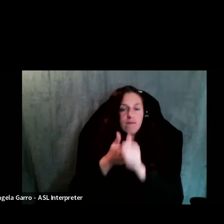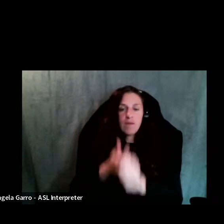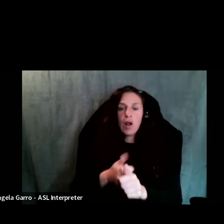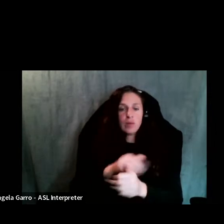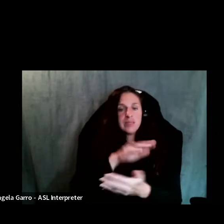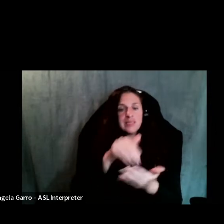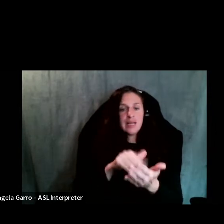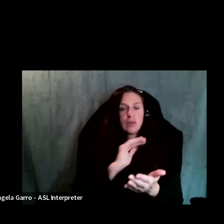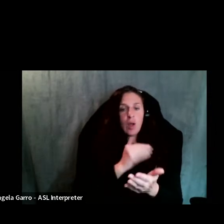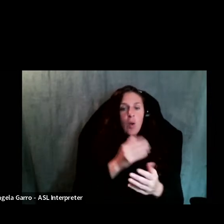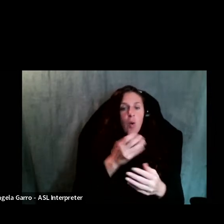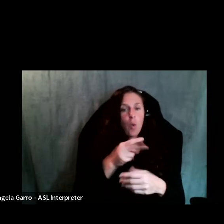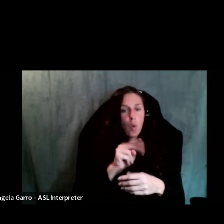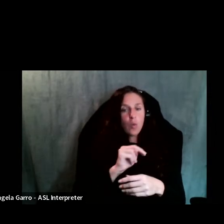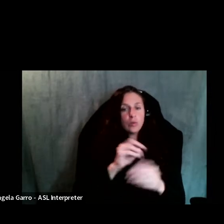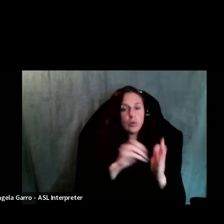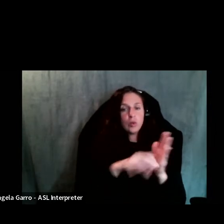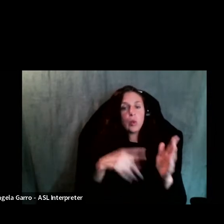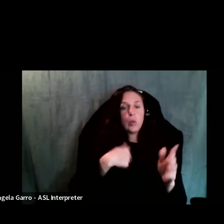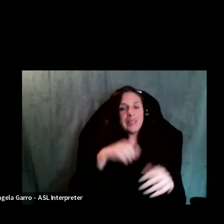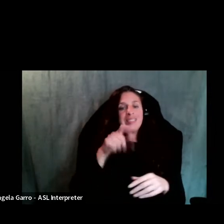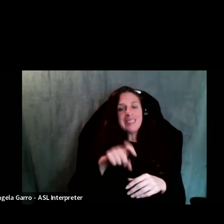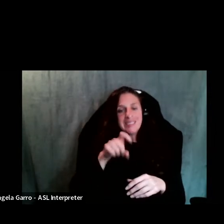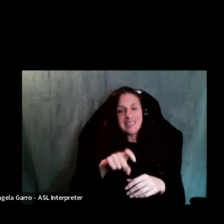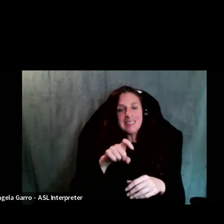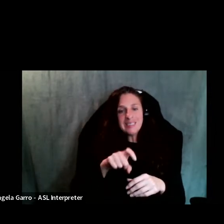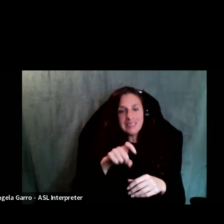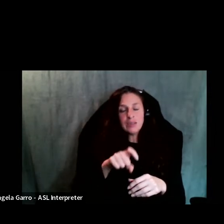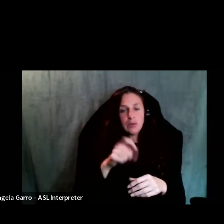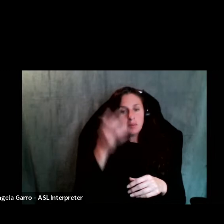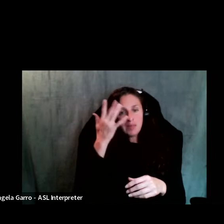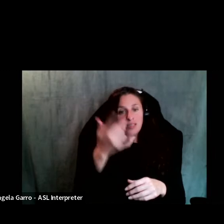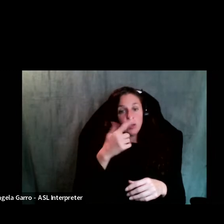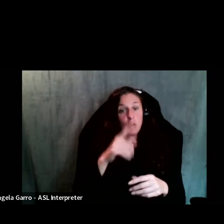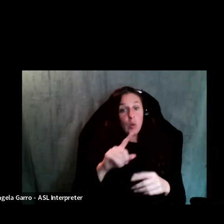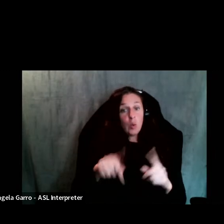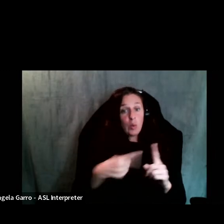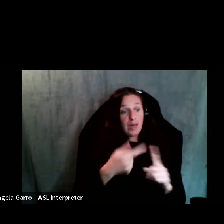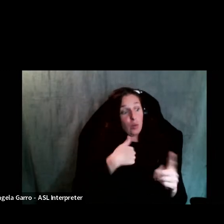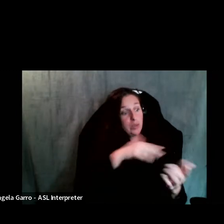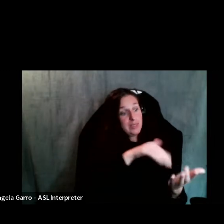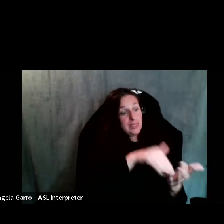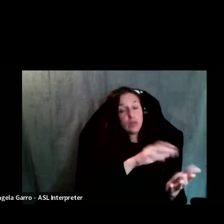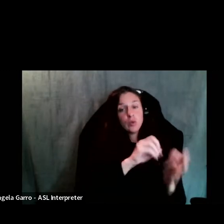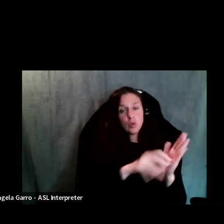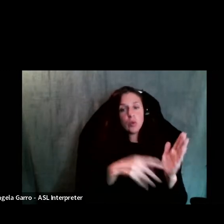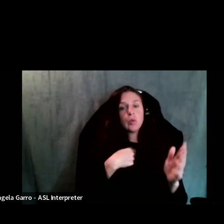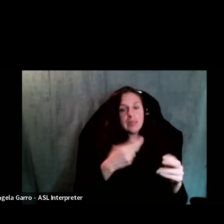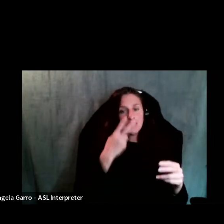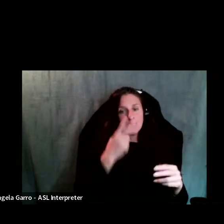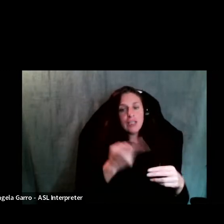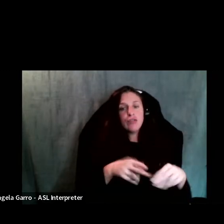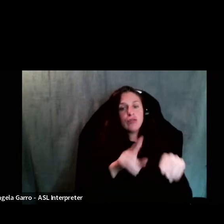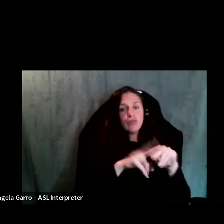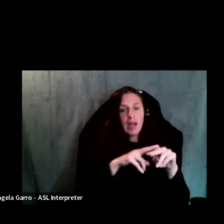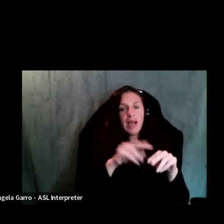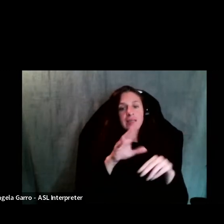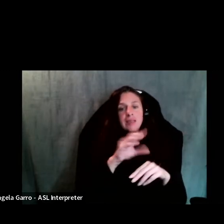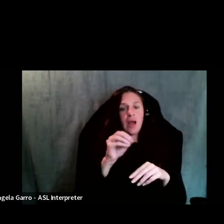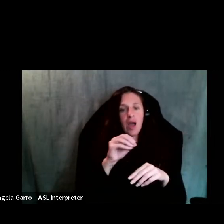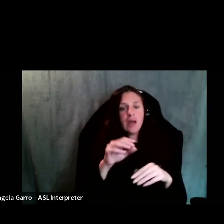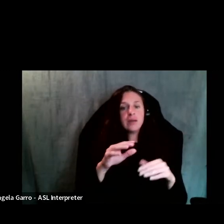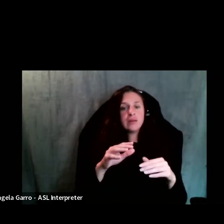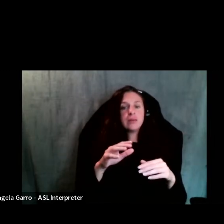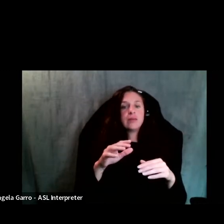own students. We need to because when we censor students, we see rise in Islamophobic attacks, we see